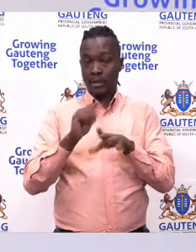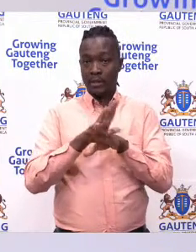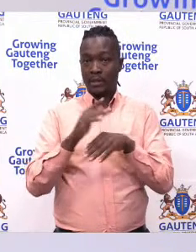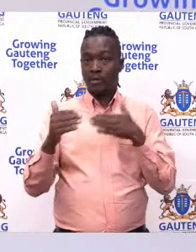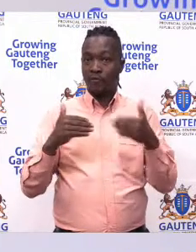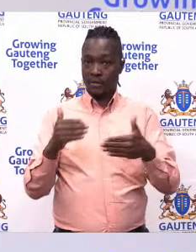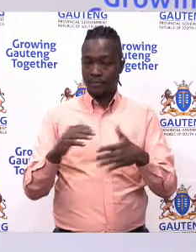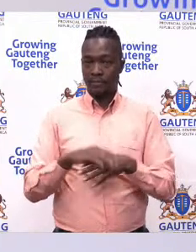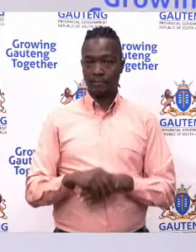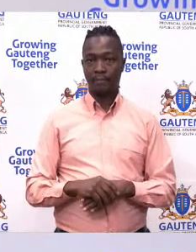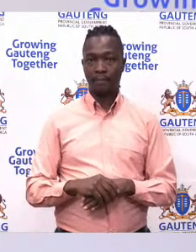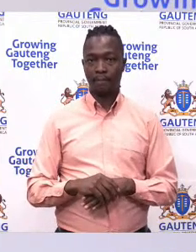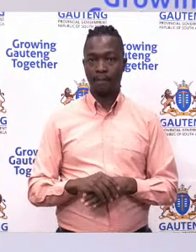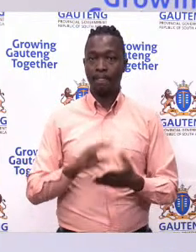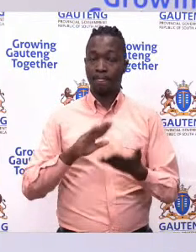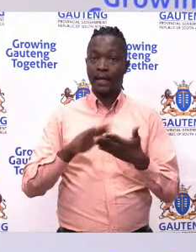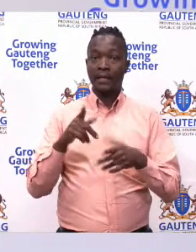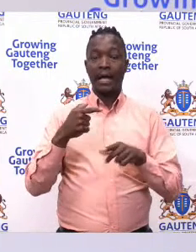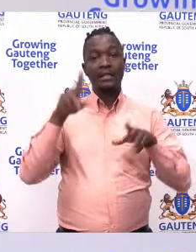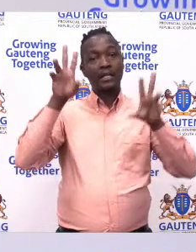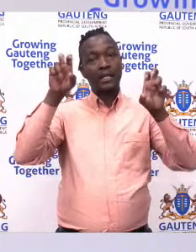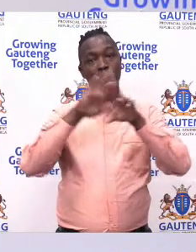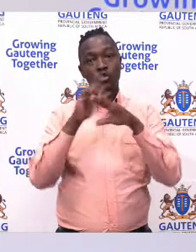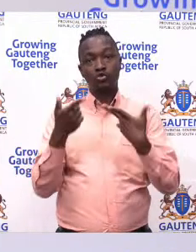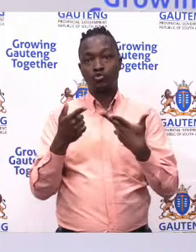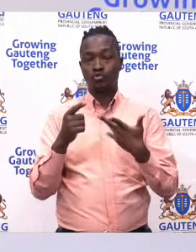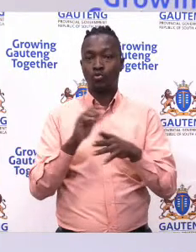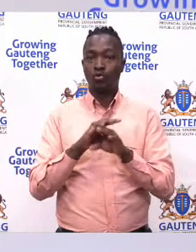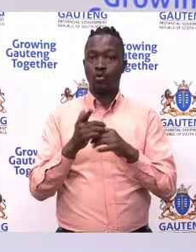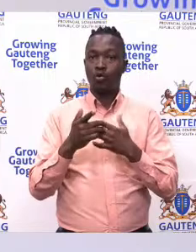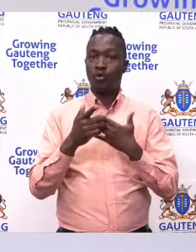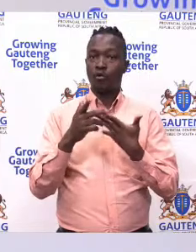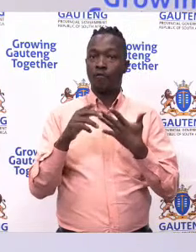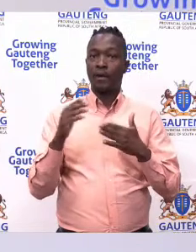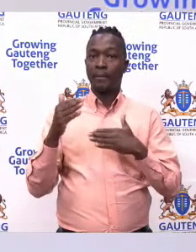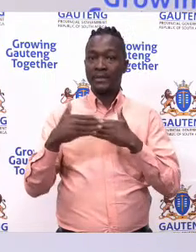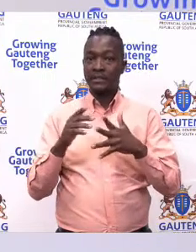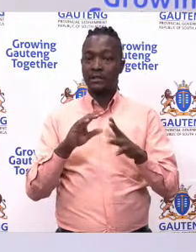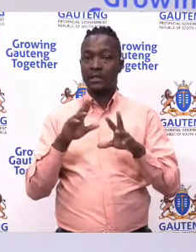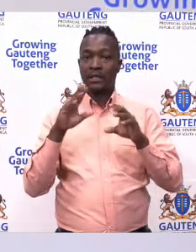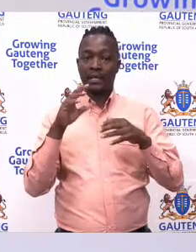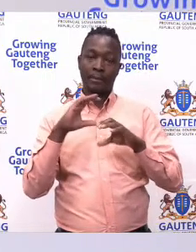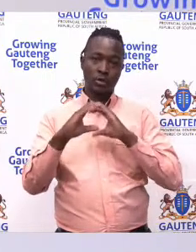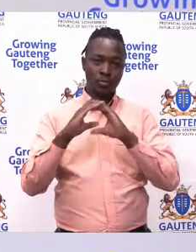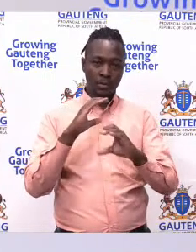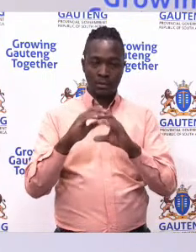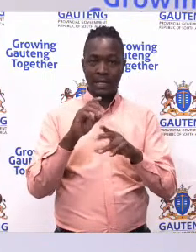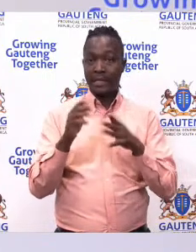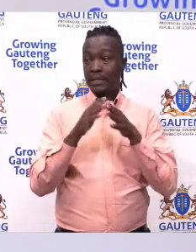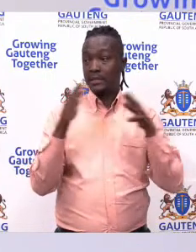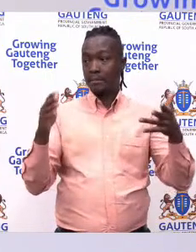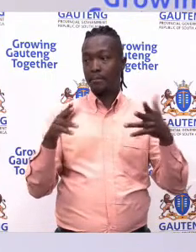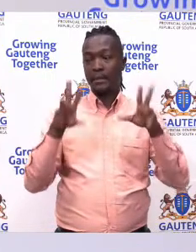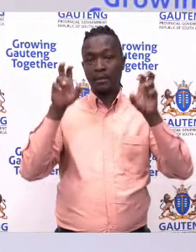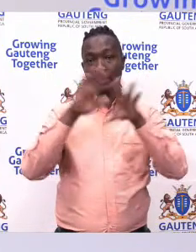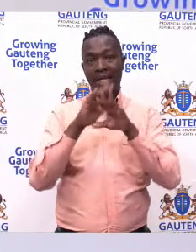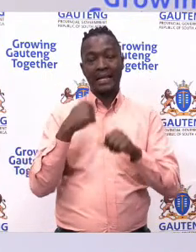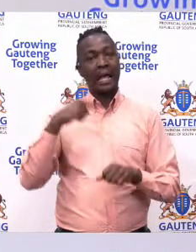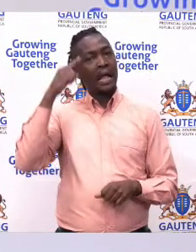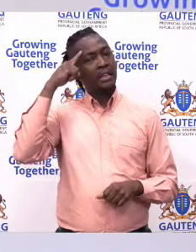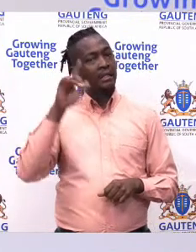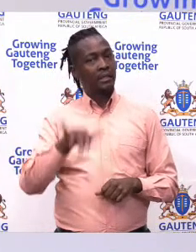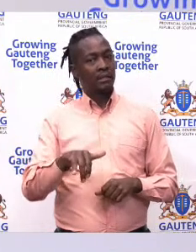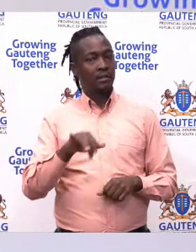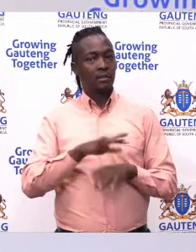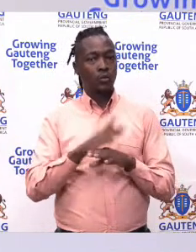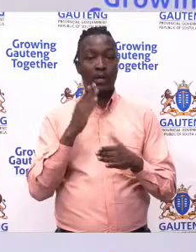I think the issue on bridging the gap in terms of communication is a big aspect in this regard, and I think